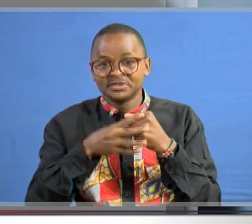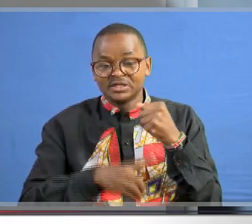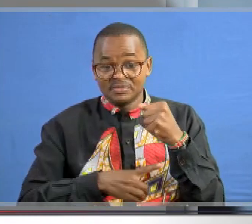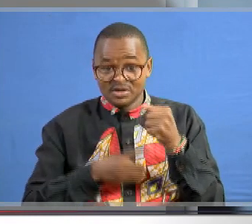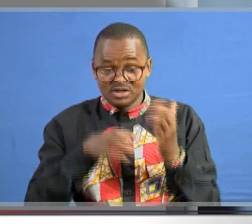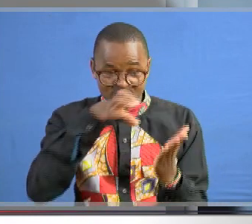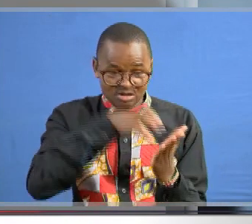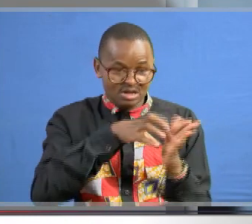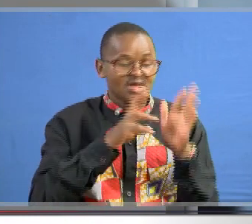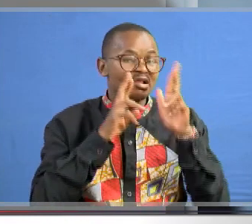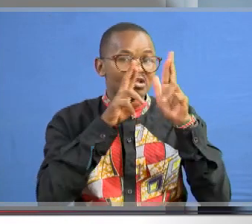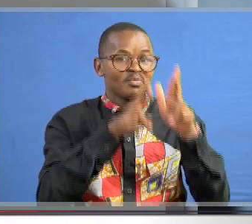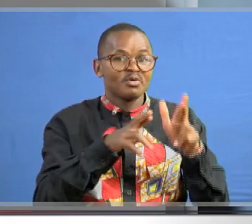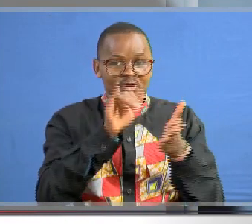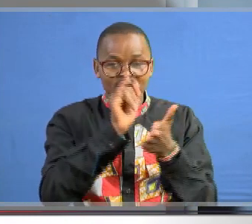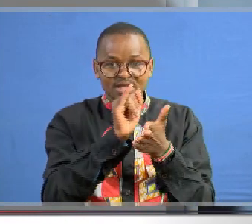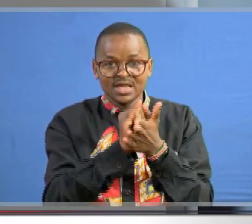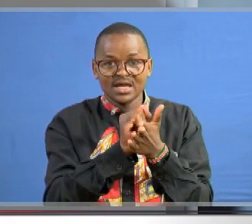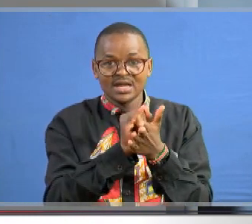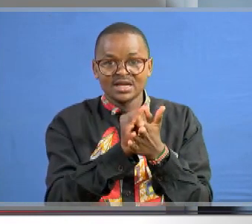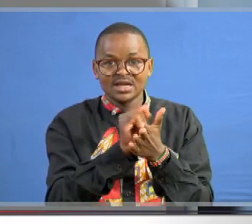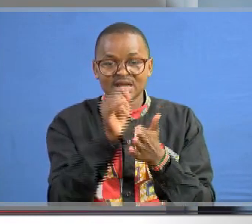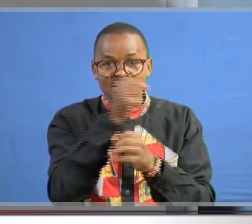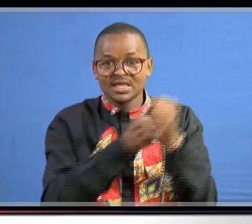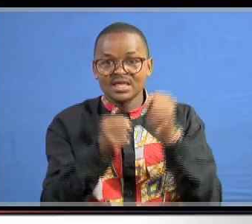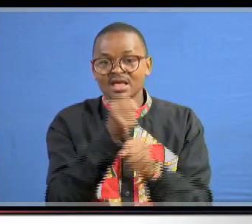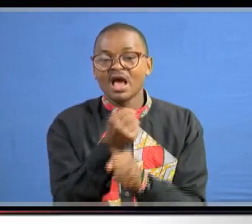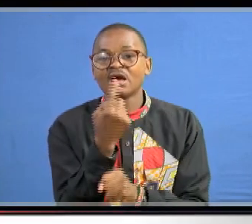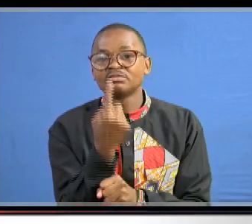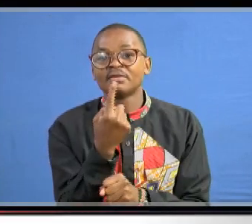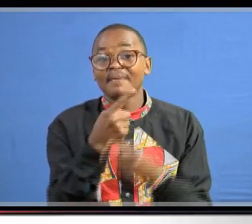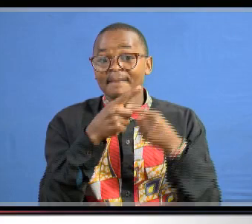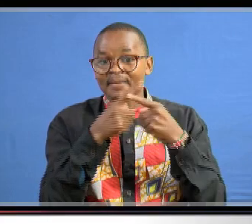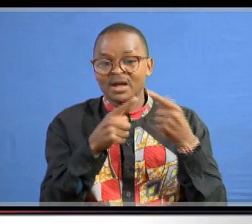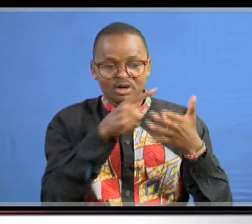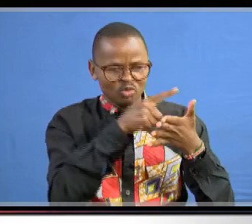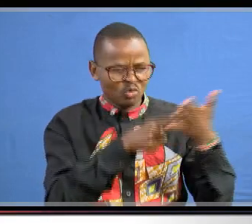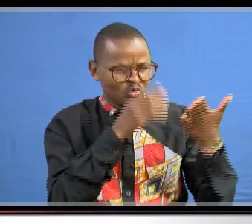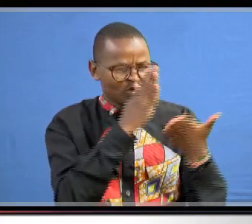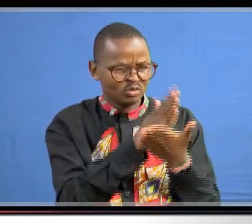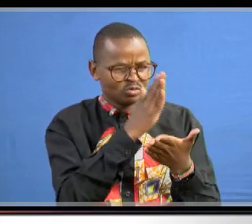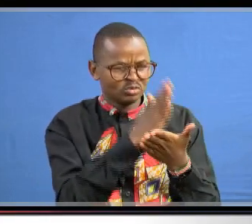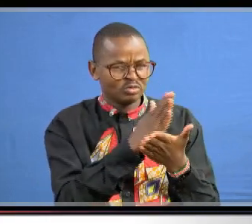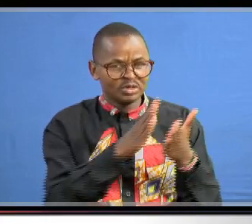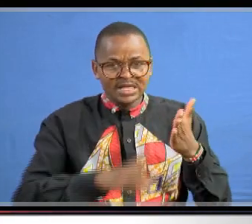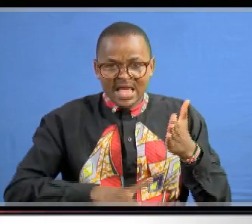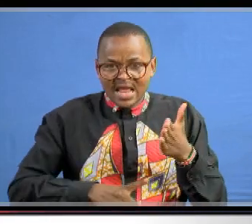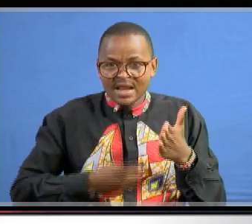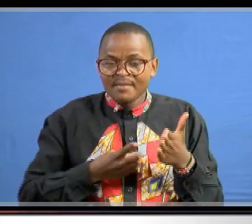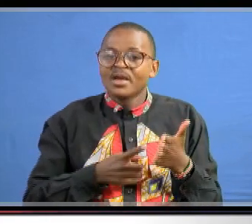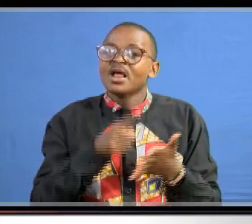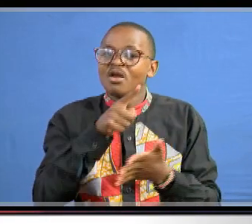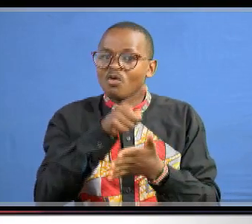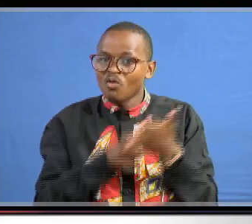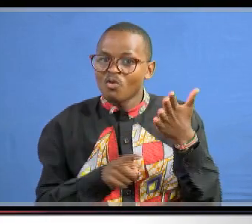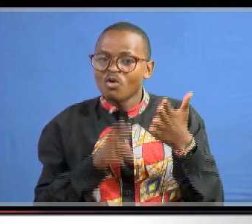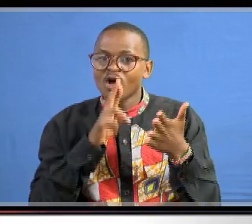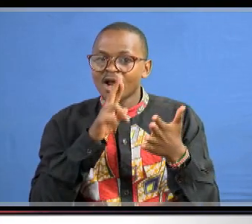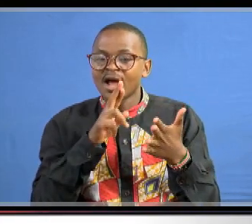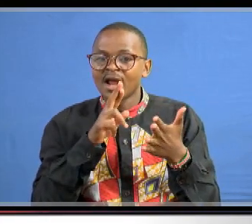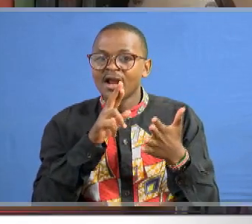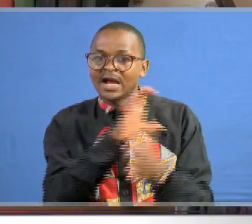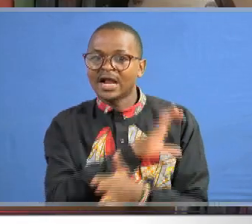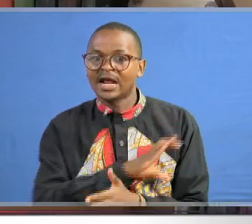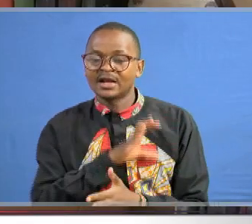cases were reported that year alone. But what exactly is depression and what are its